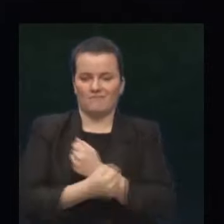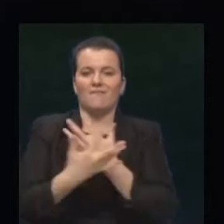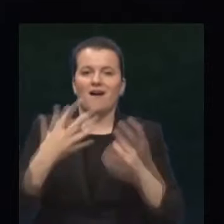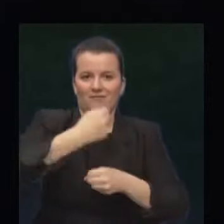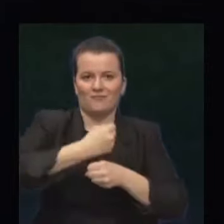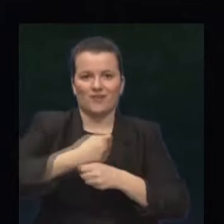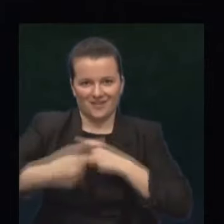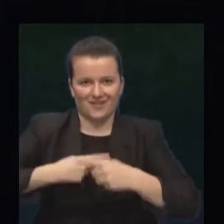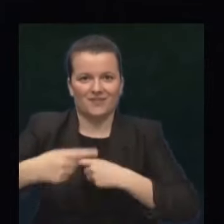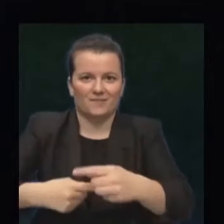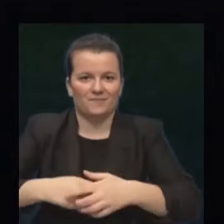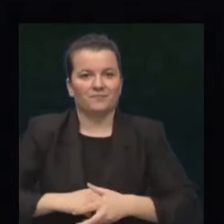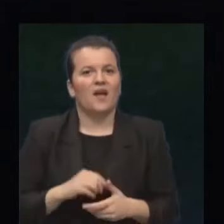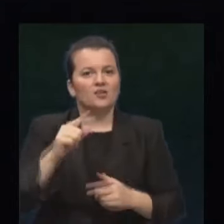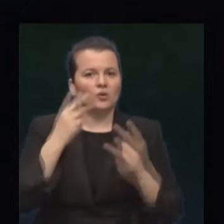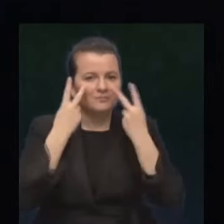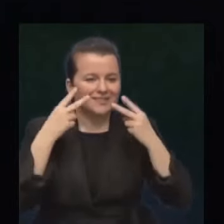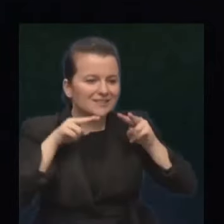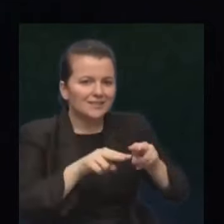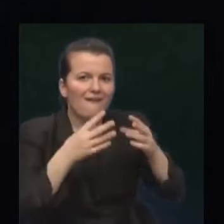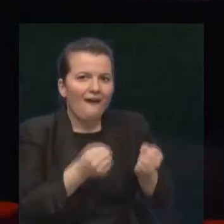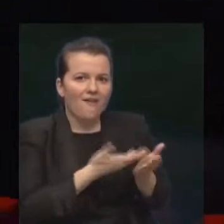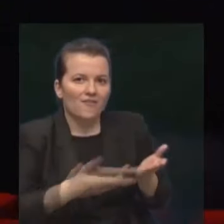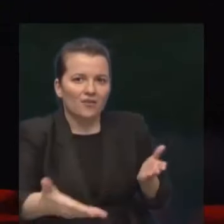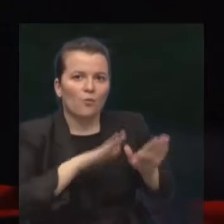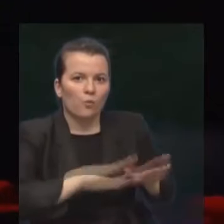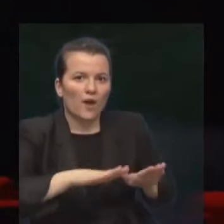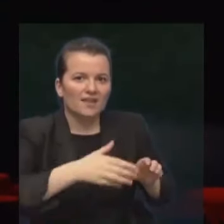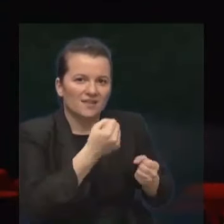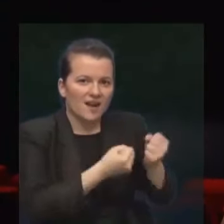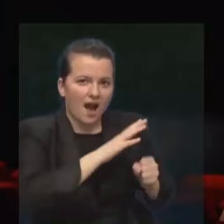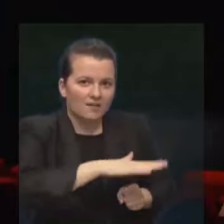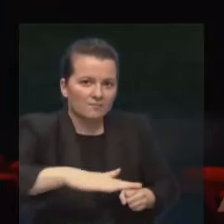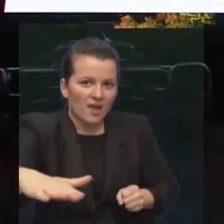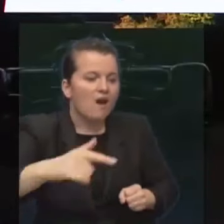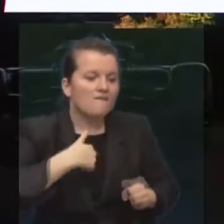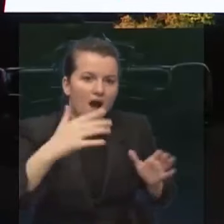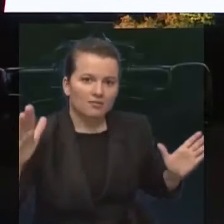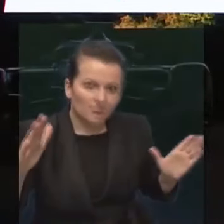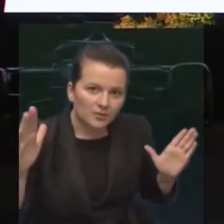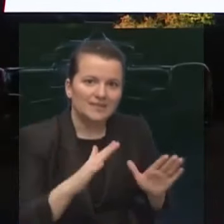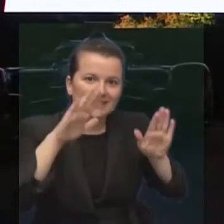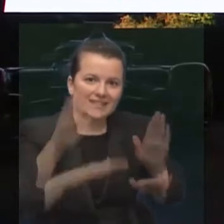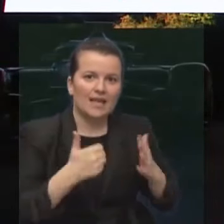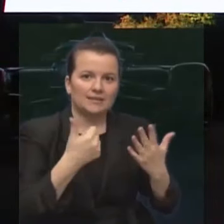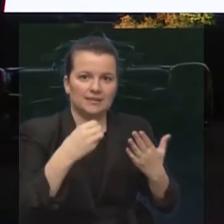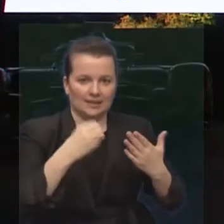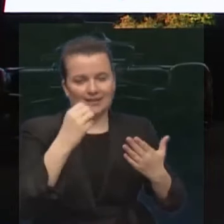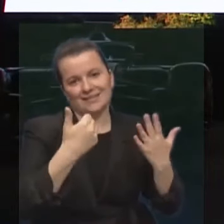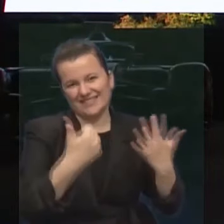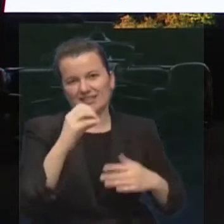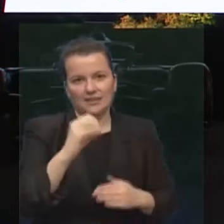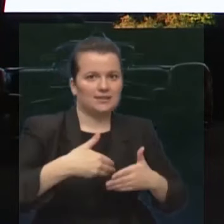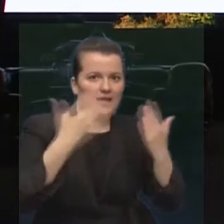well, inventory levels. We want to stabilize that at 60 days. But in the various markets where we work,